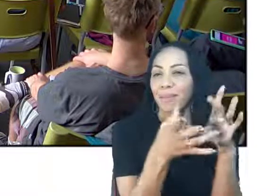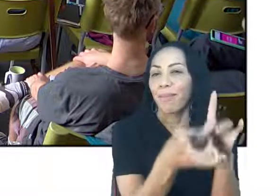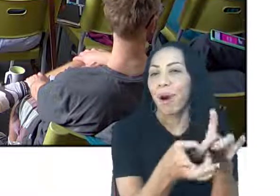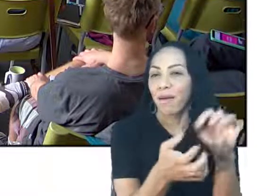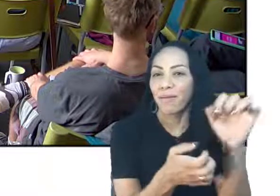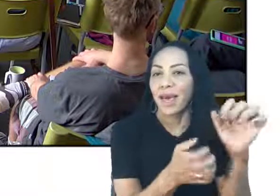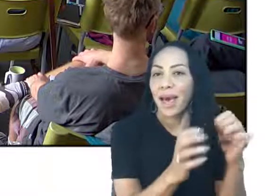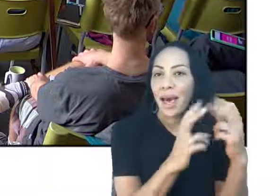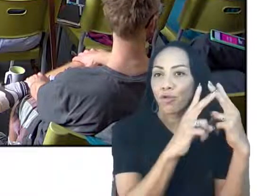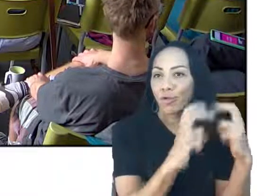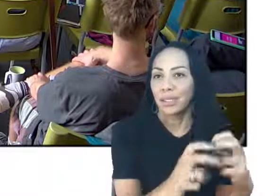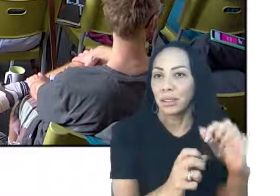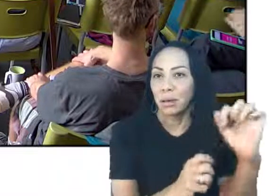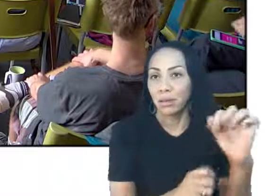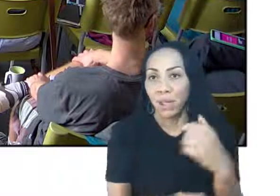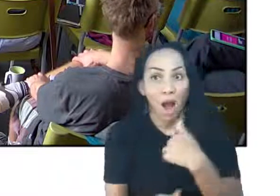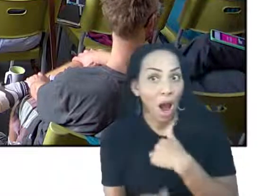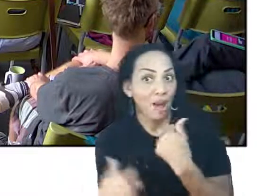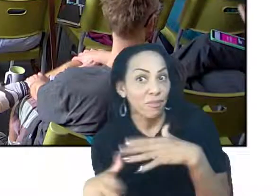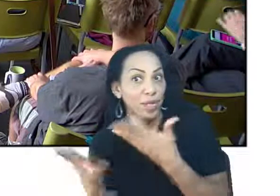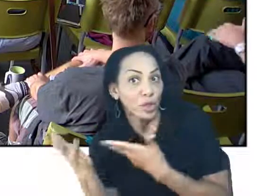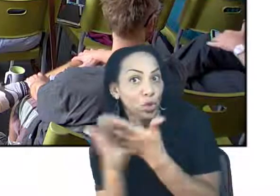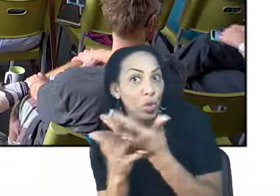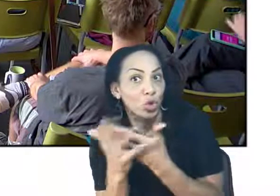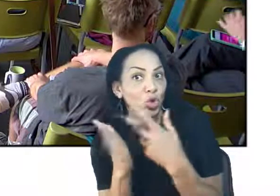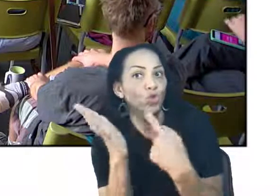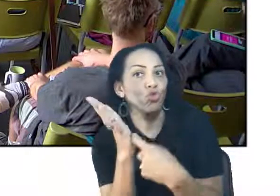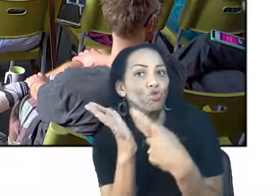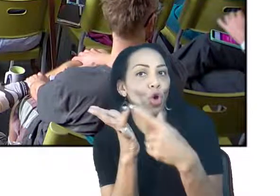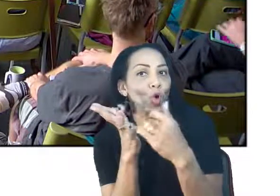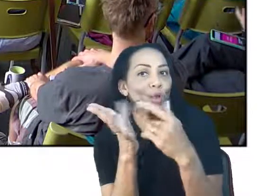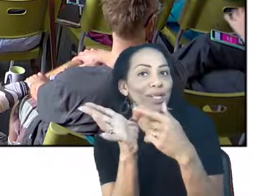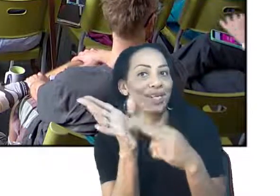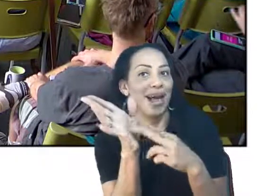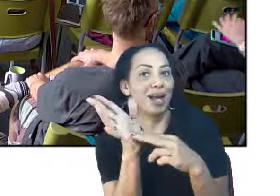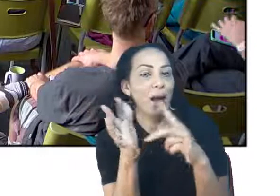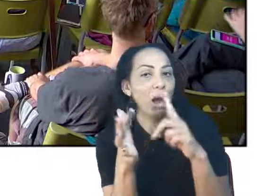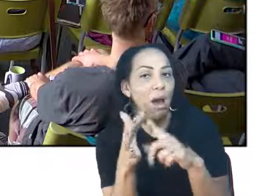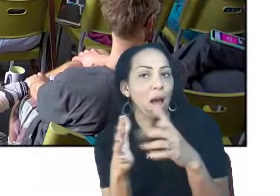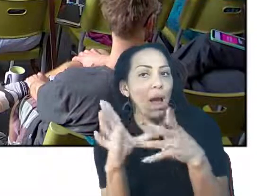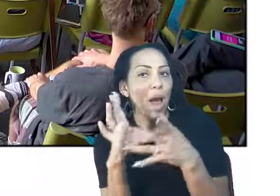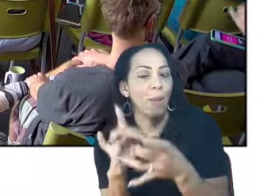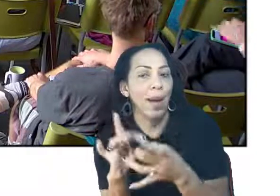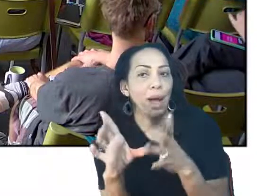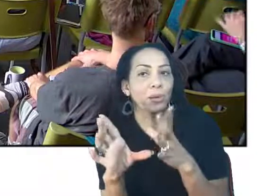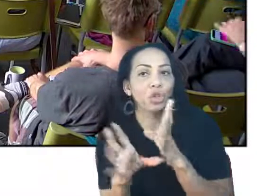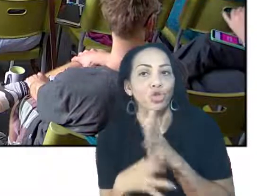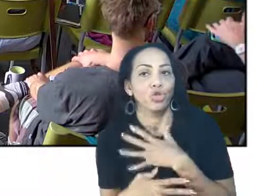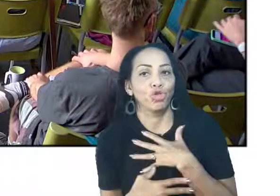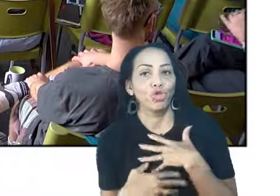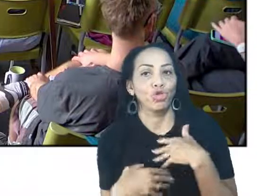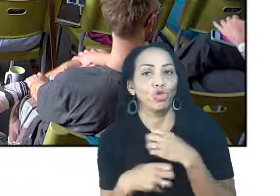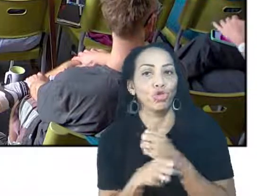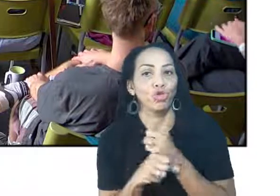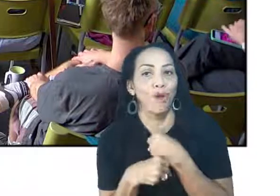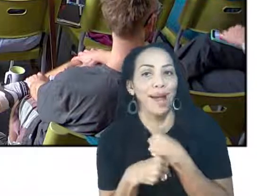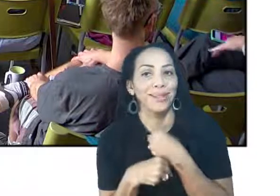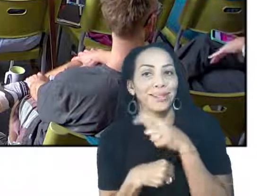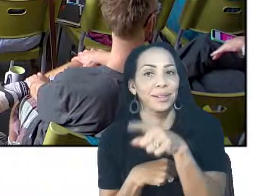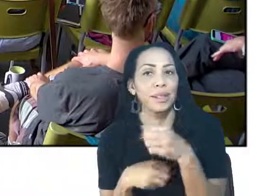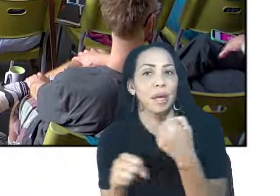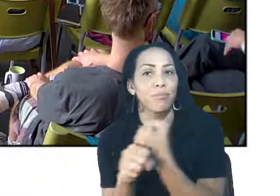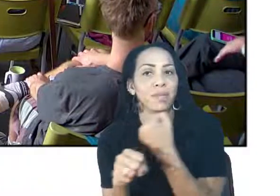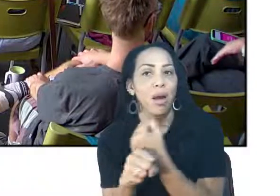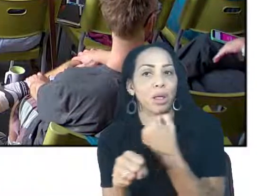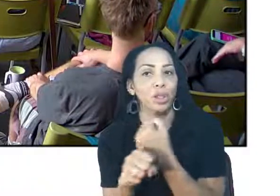Rosanna about stress and rest amongst production staff in things like television and radio,